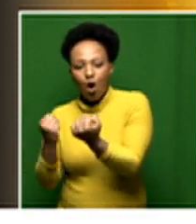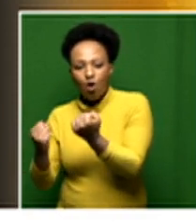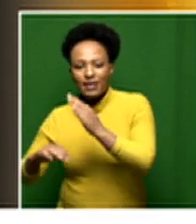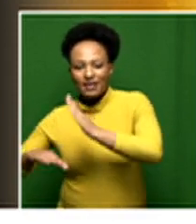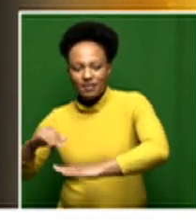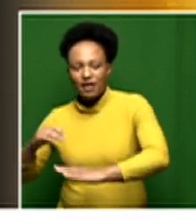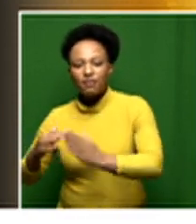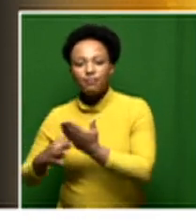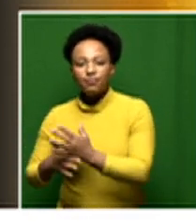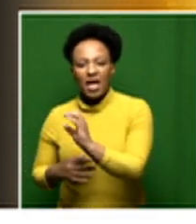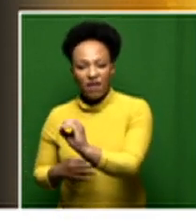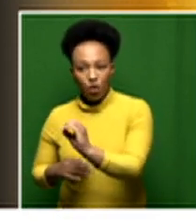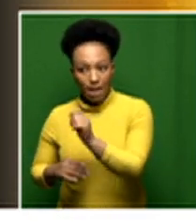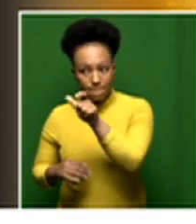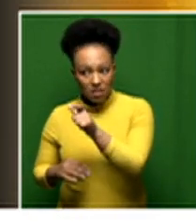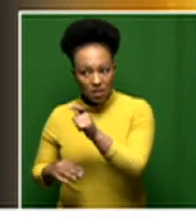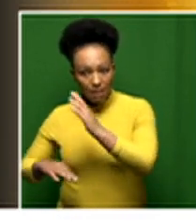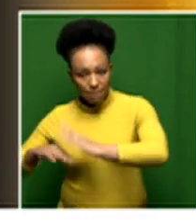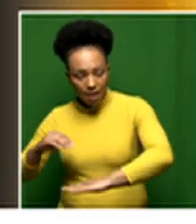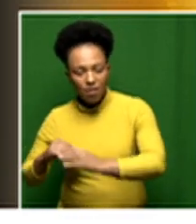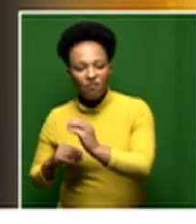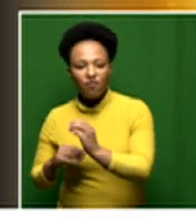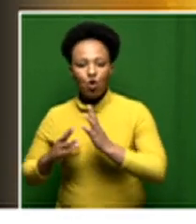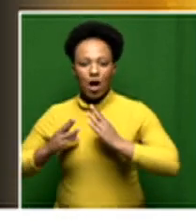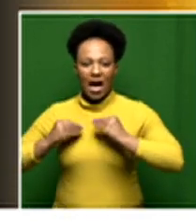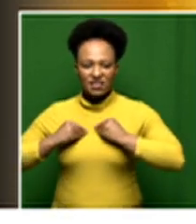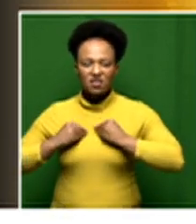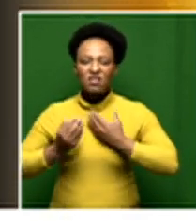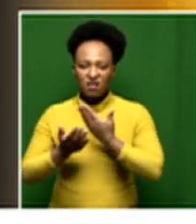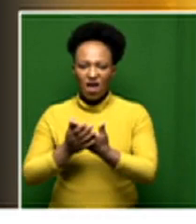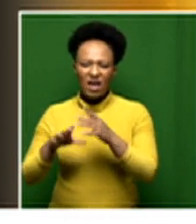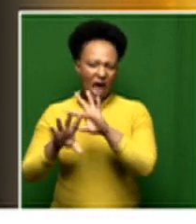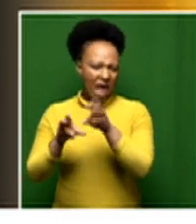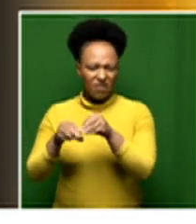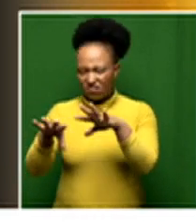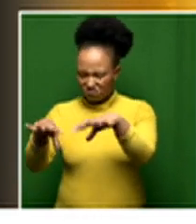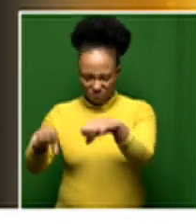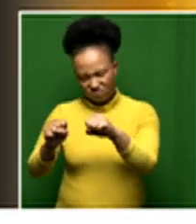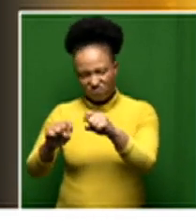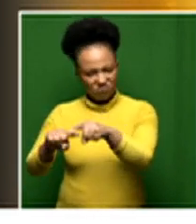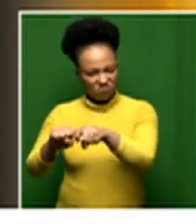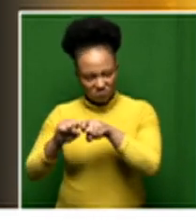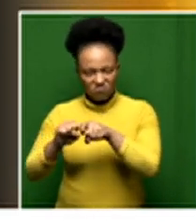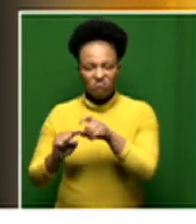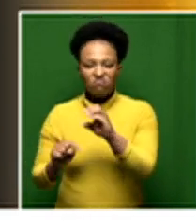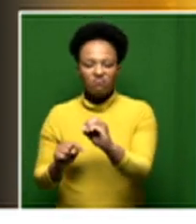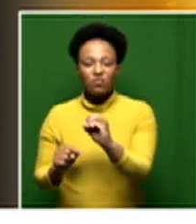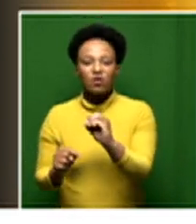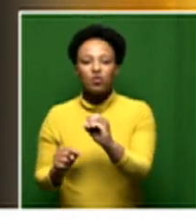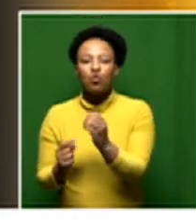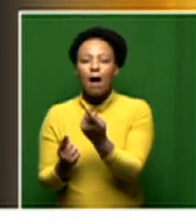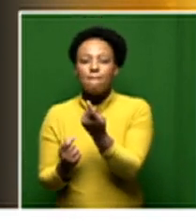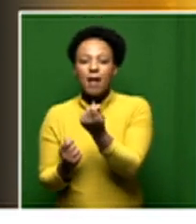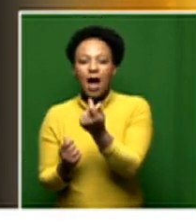in a criminal case, the Asset Forfeiture Unit can freeze their assets up to the total